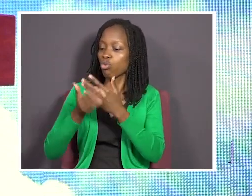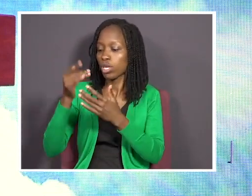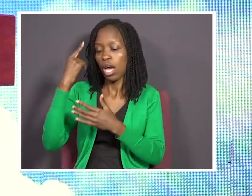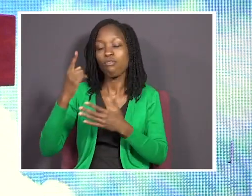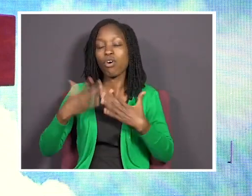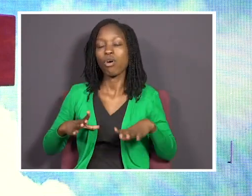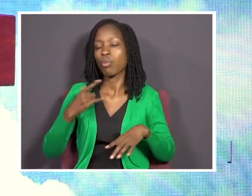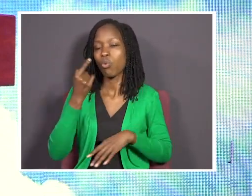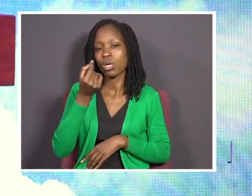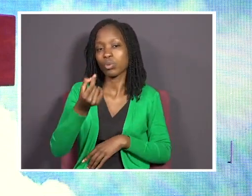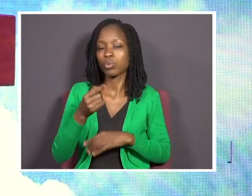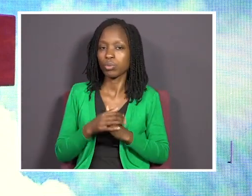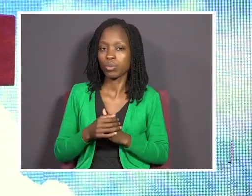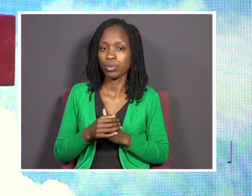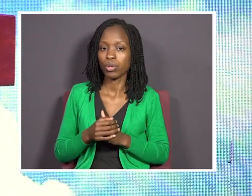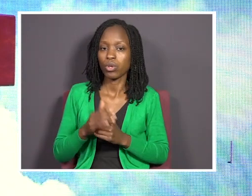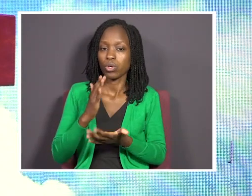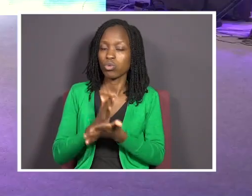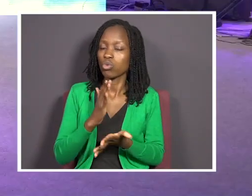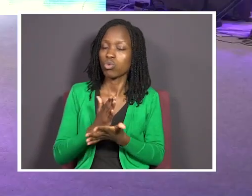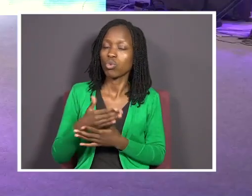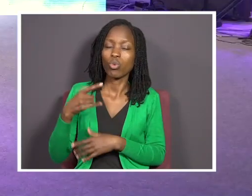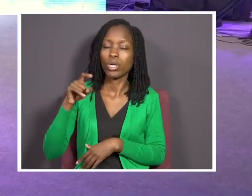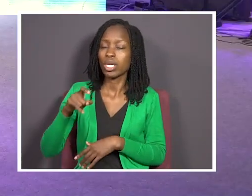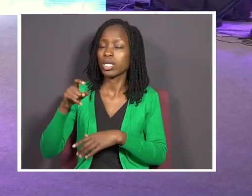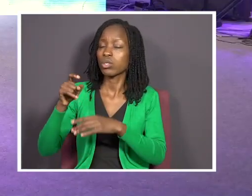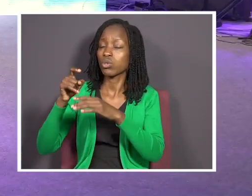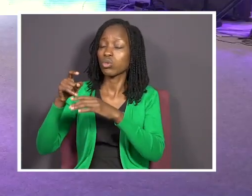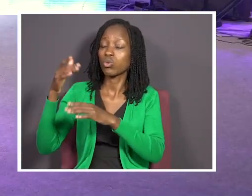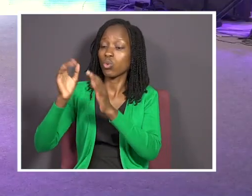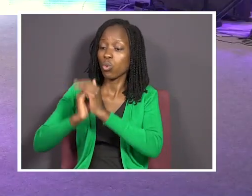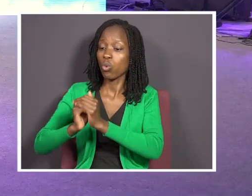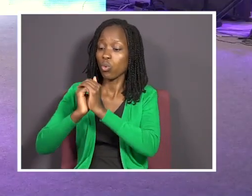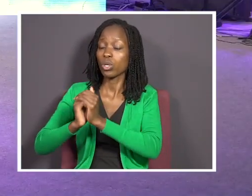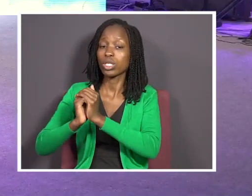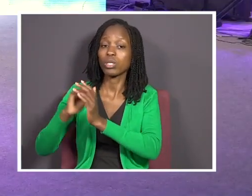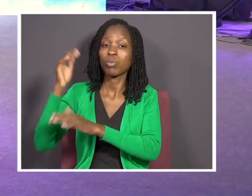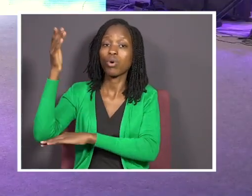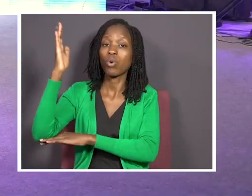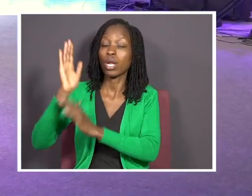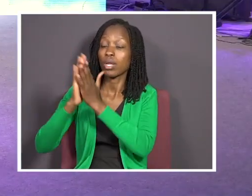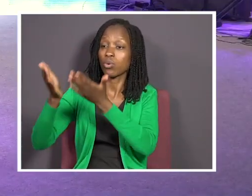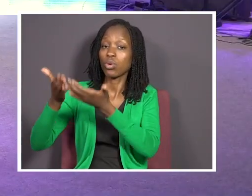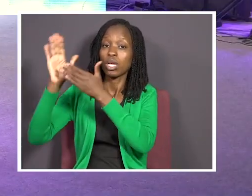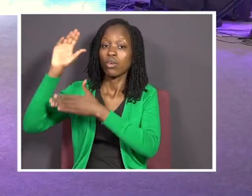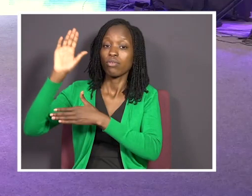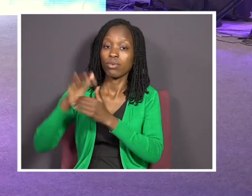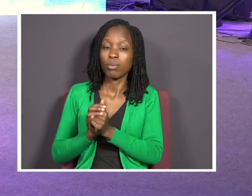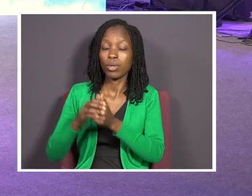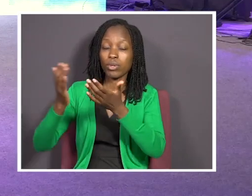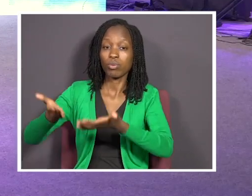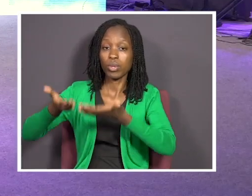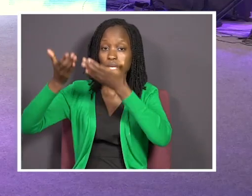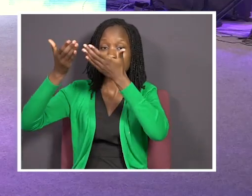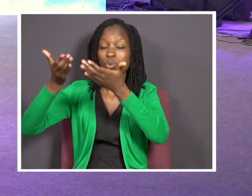Wow, this God deserves to be worshipped, deserves to be adored, to be lifted up, to be